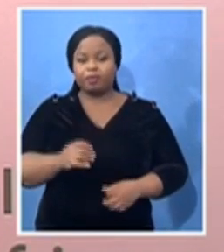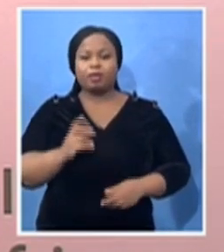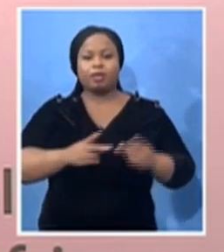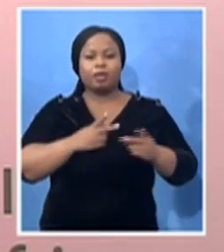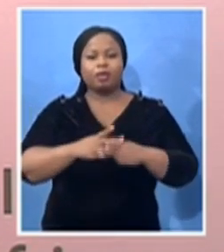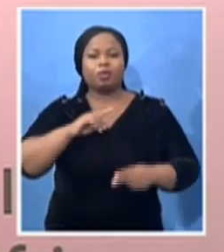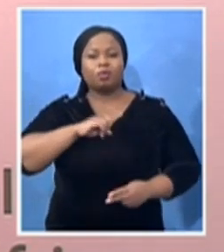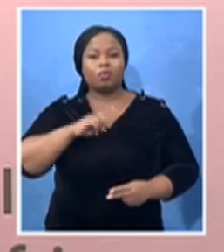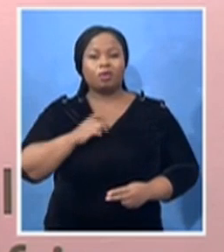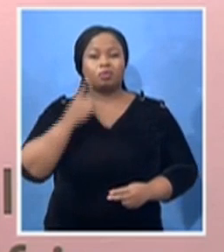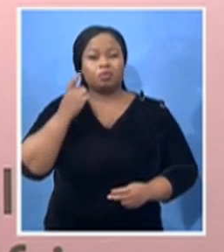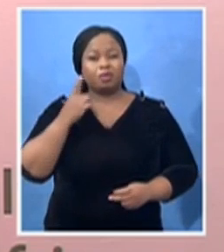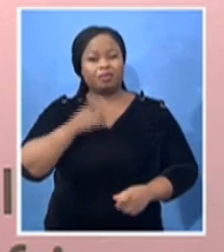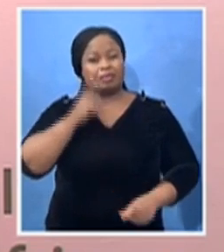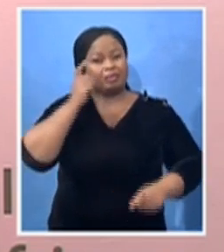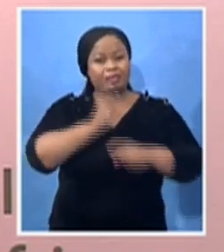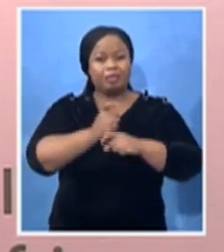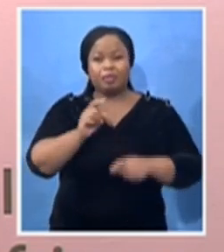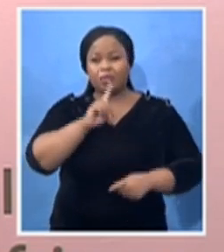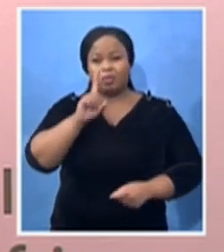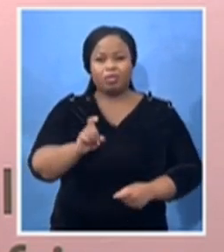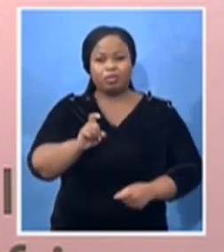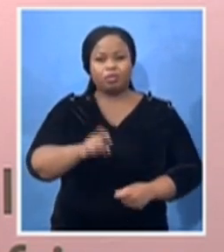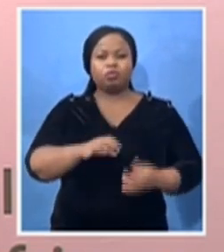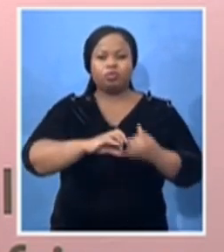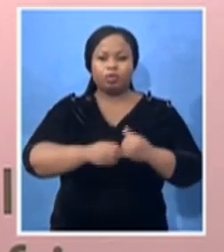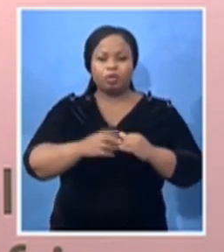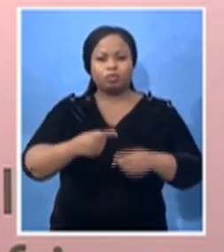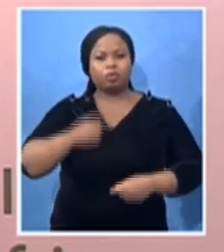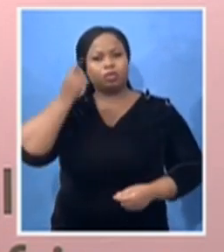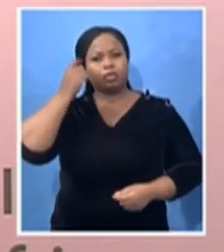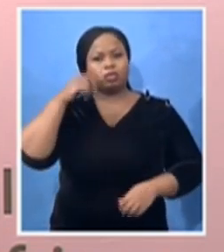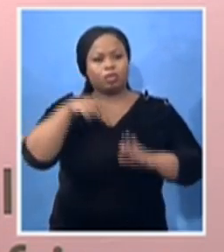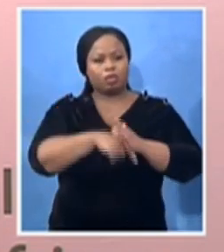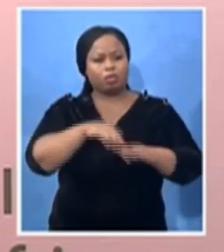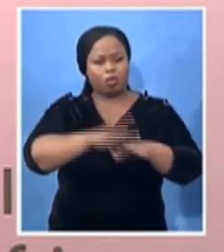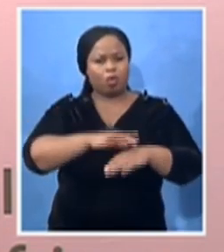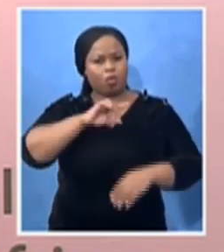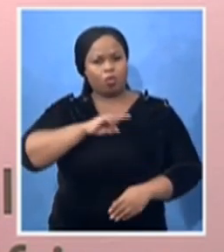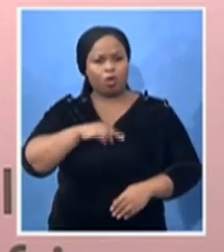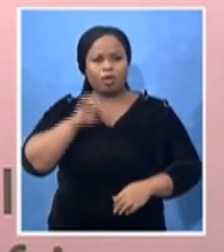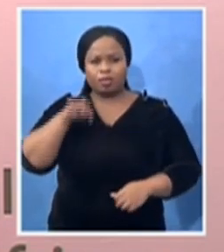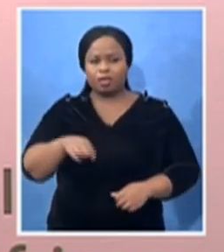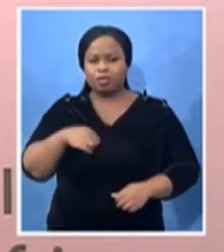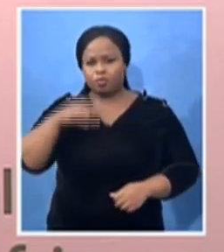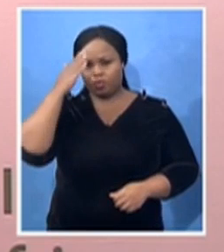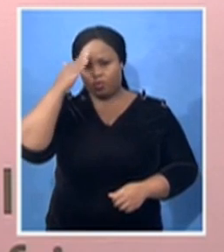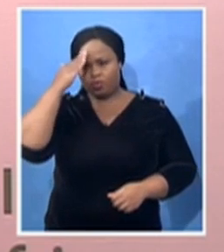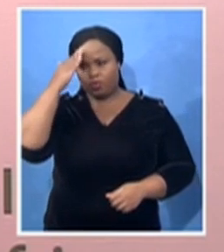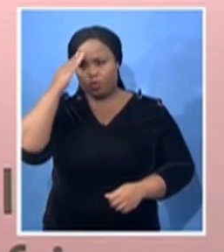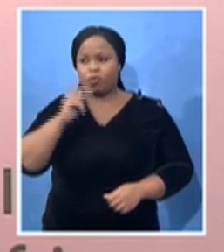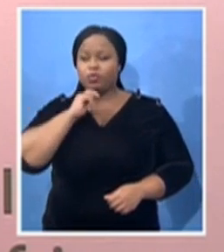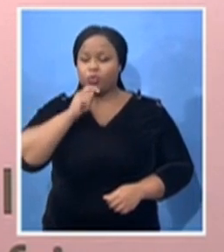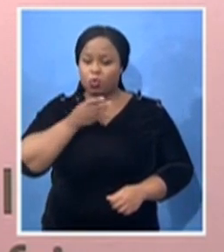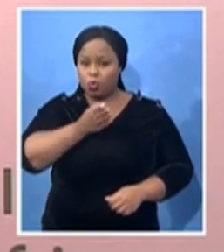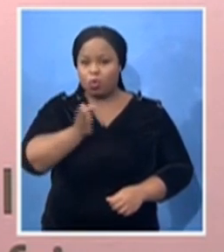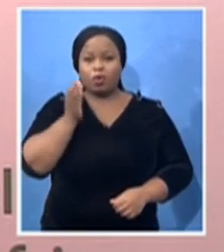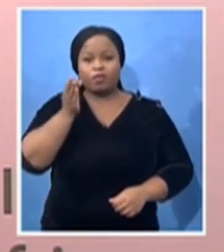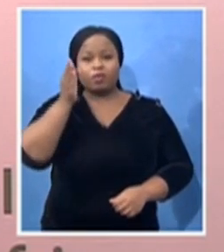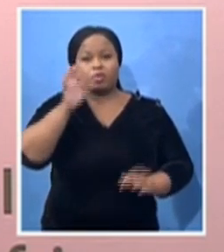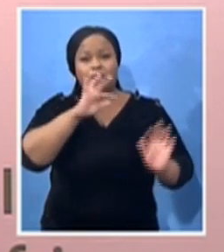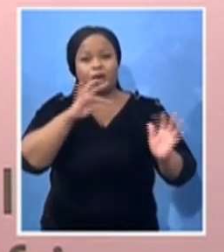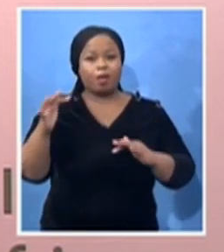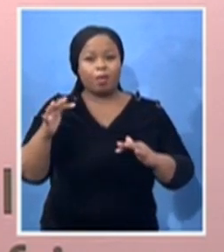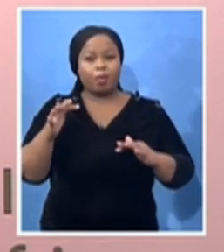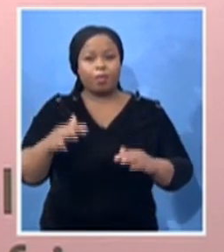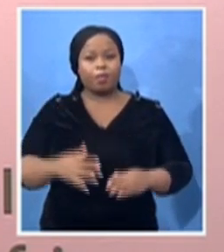that we must understand that whilst we have got an ideal of a future where there's equality,